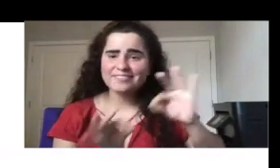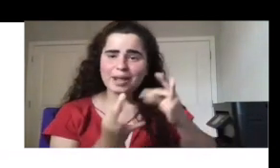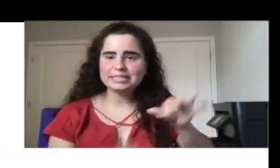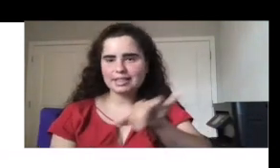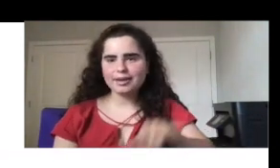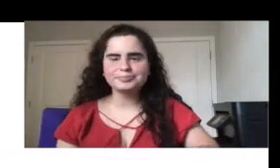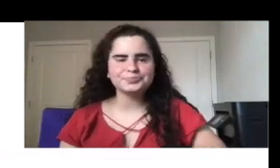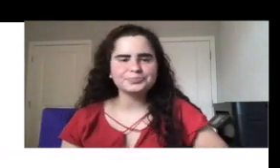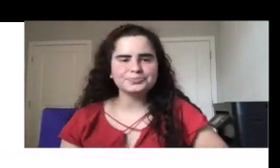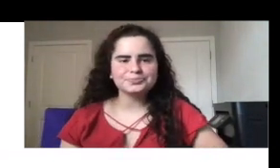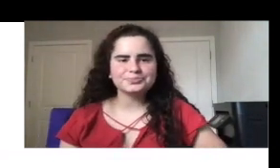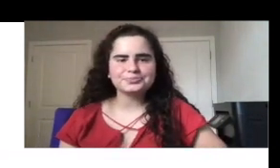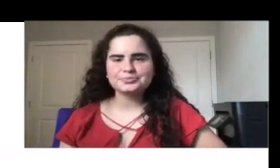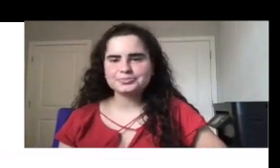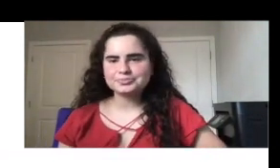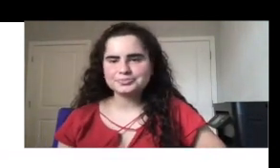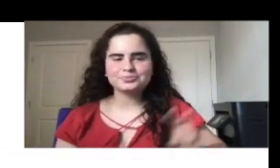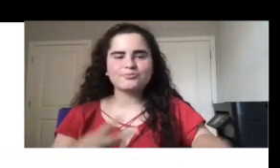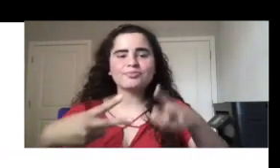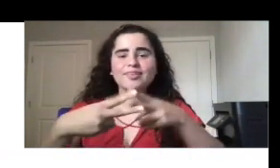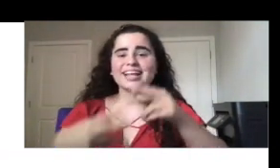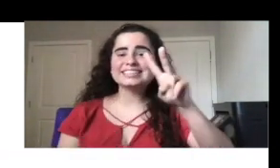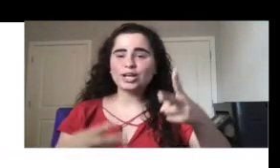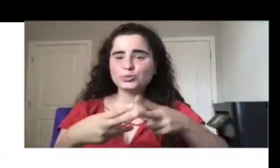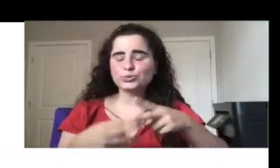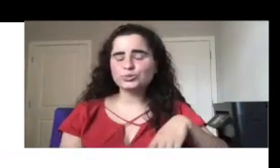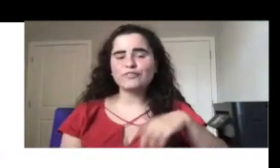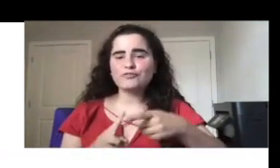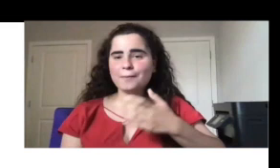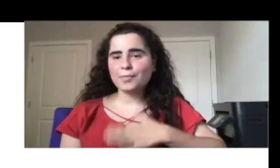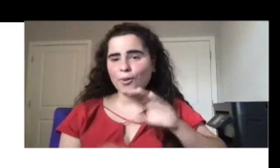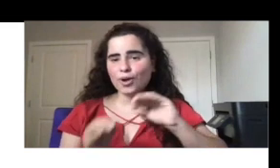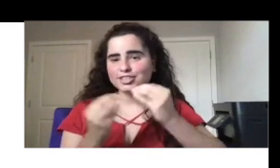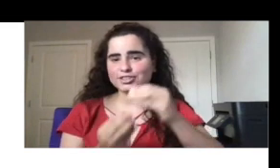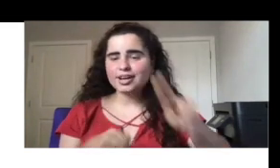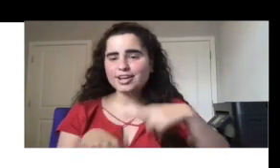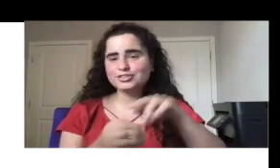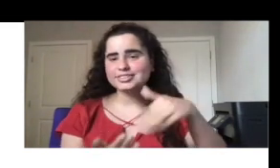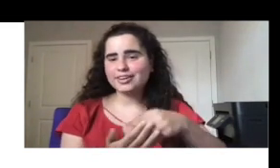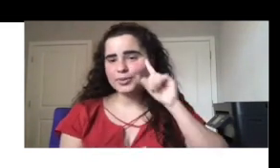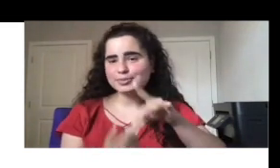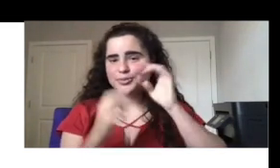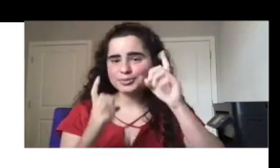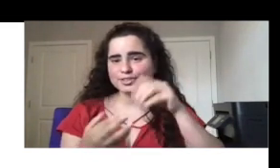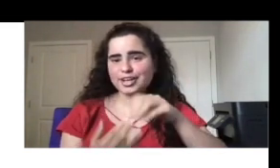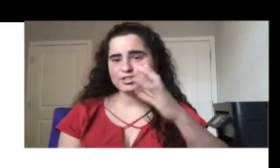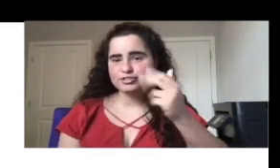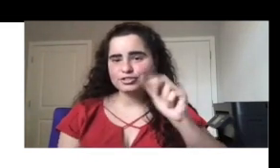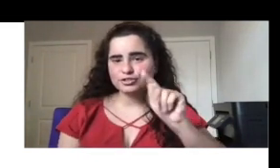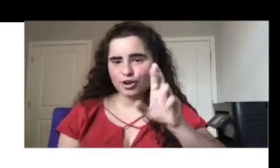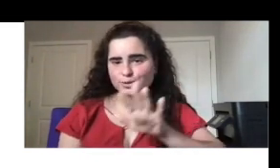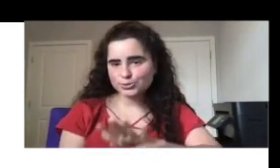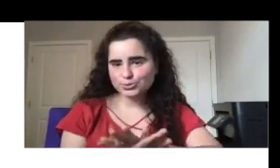Especially during this pandemic, it's so important that we focus on communication access. Also, the second